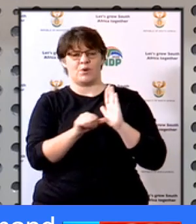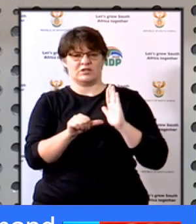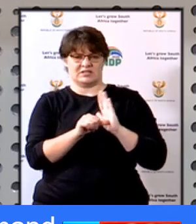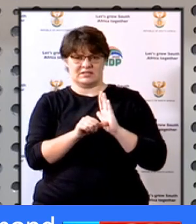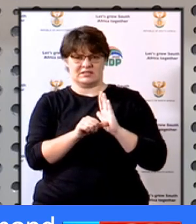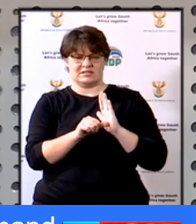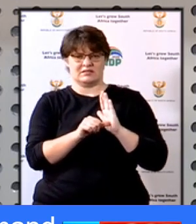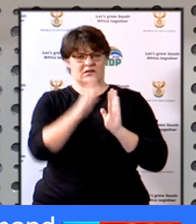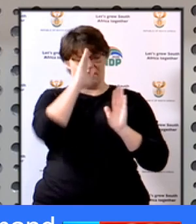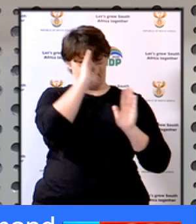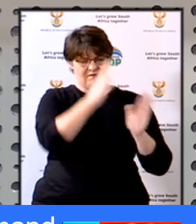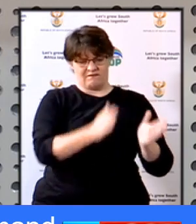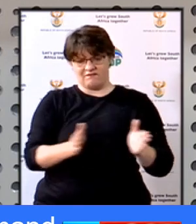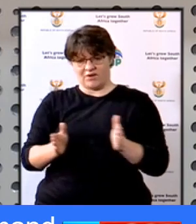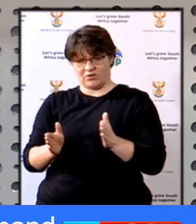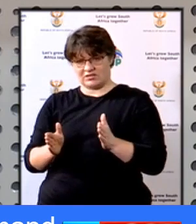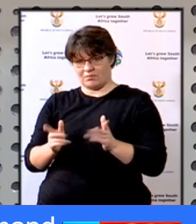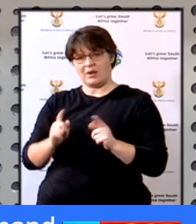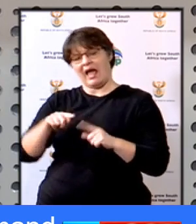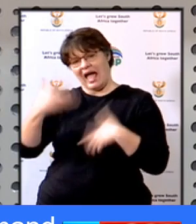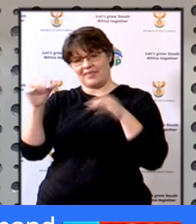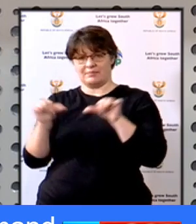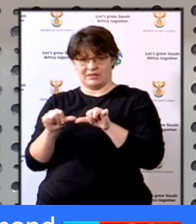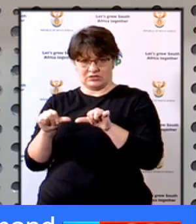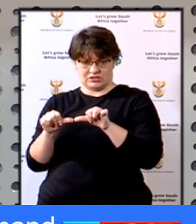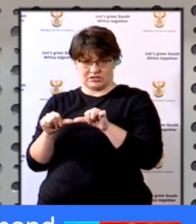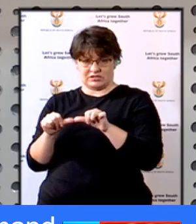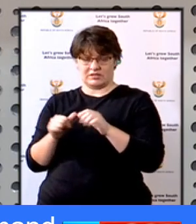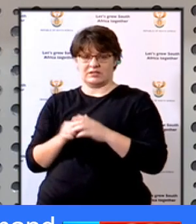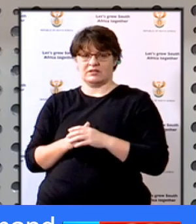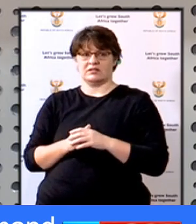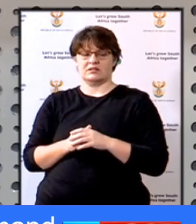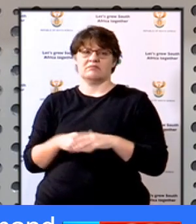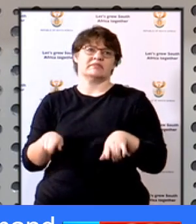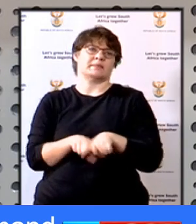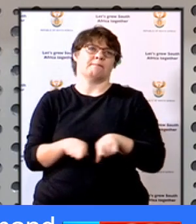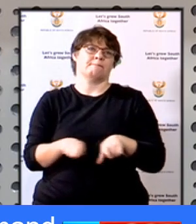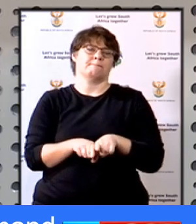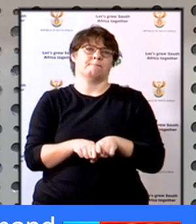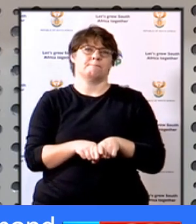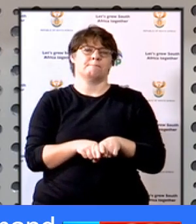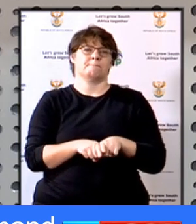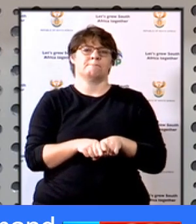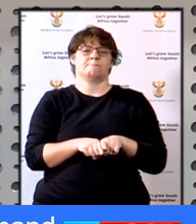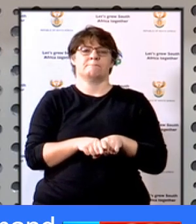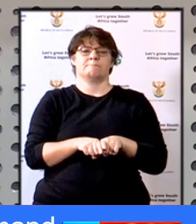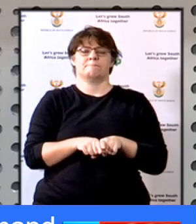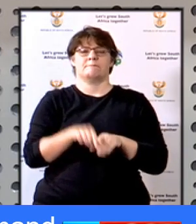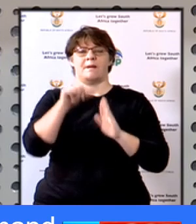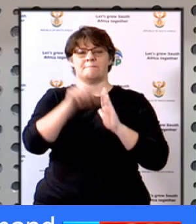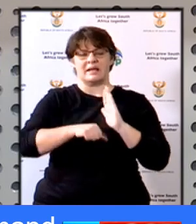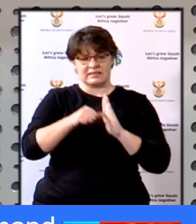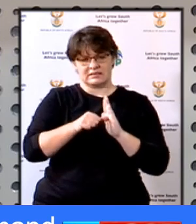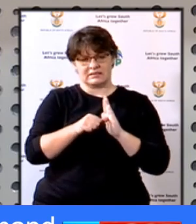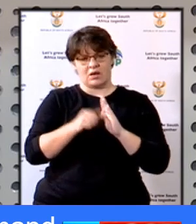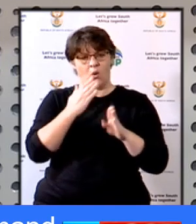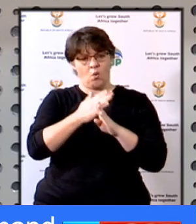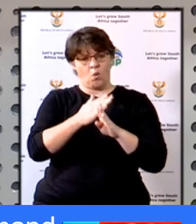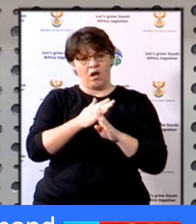to shift the focus on other measures, such as maintaining a safe